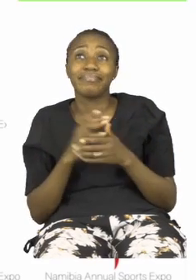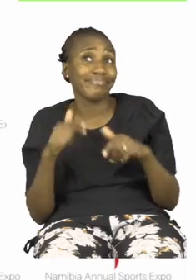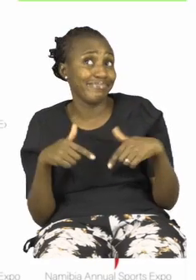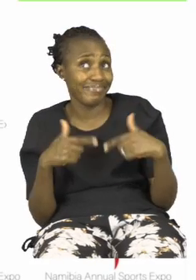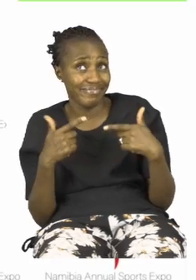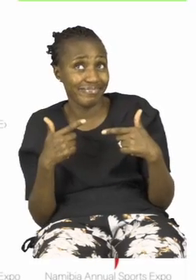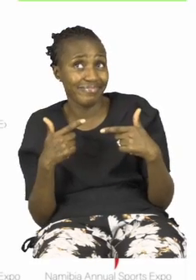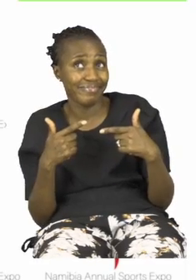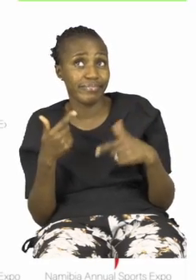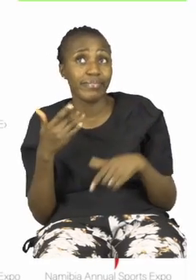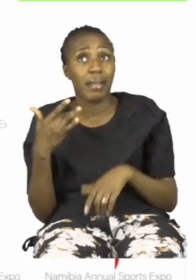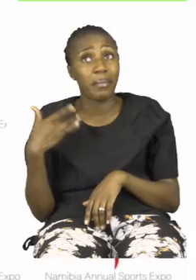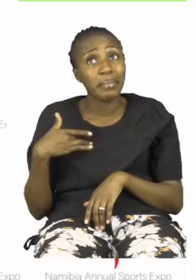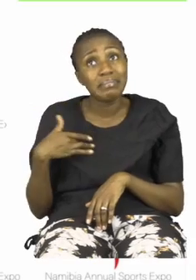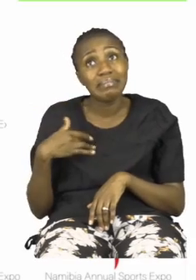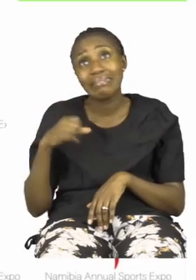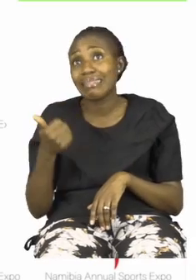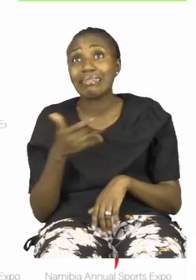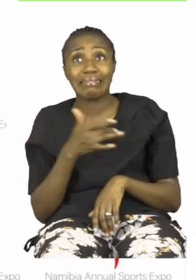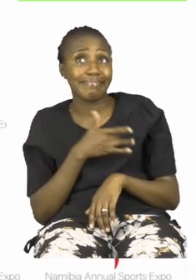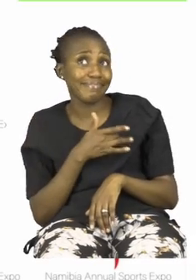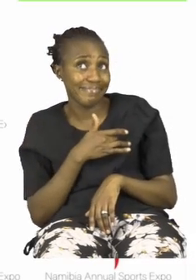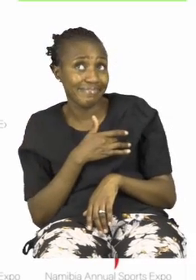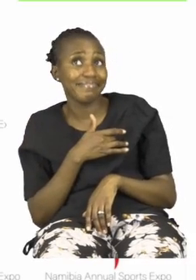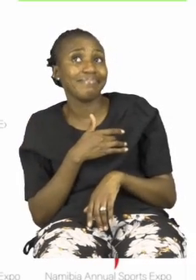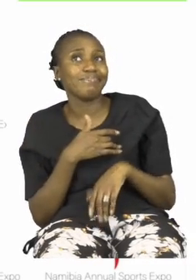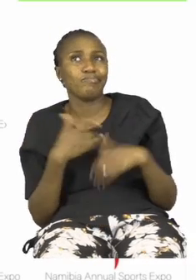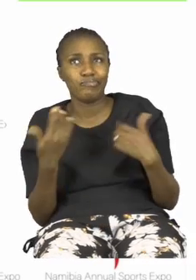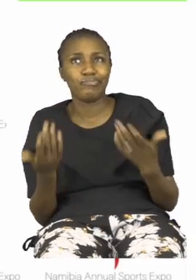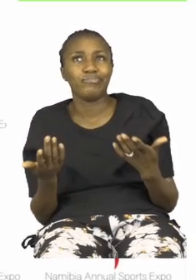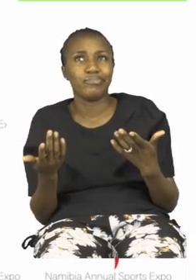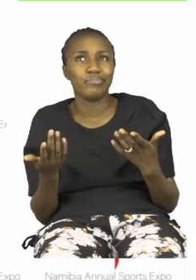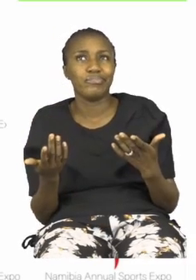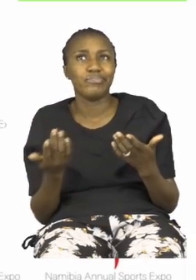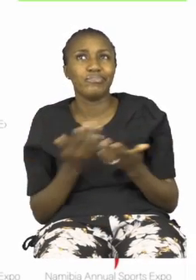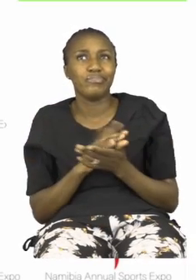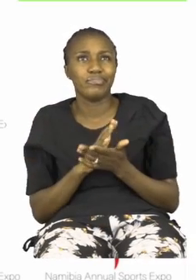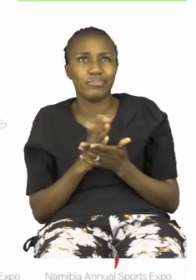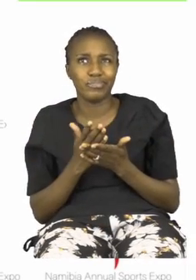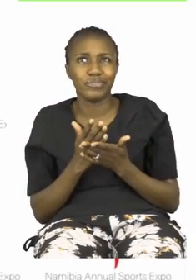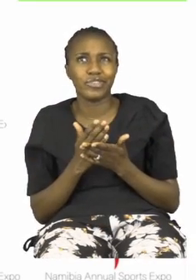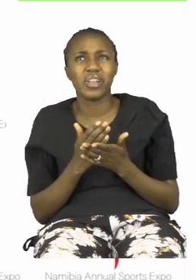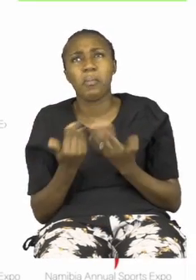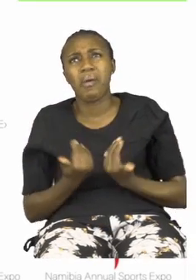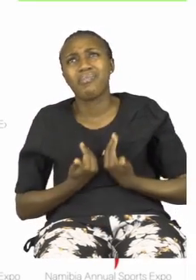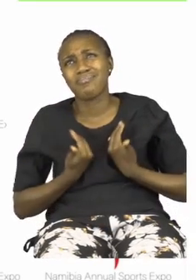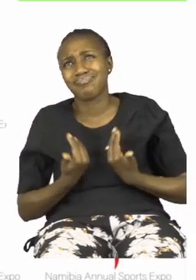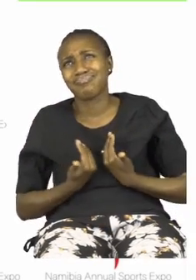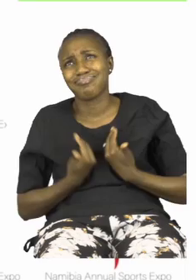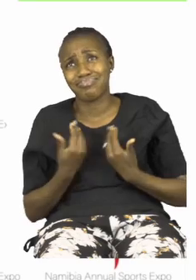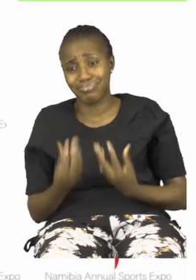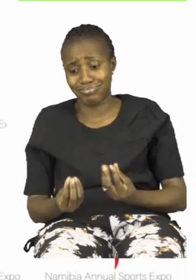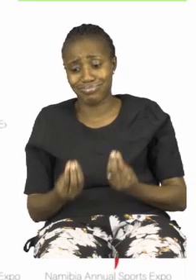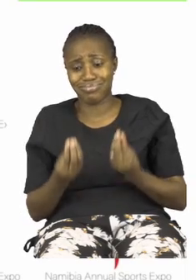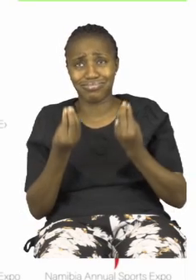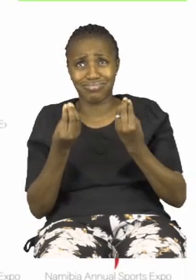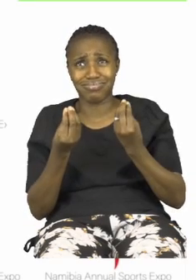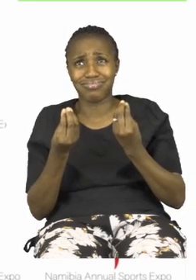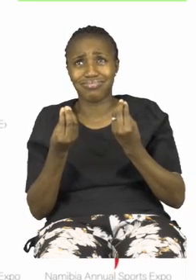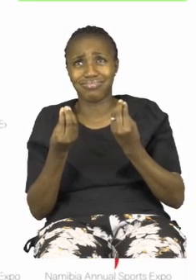more male favored. Some games are more female favored. Some games are very young age favored. So every game has